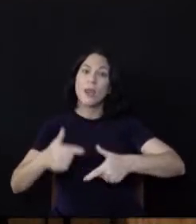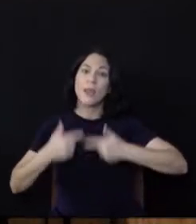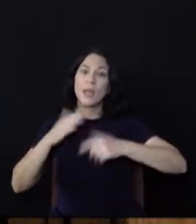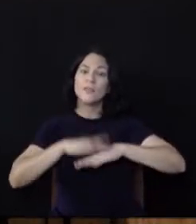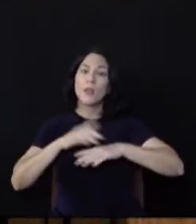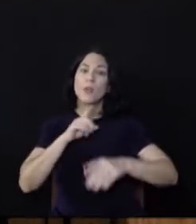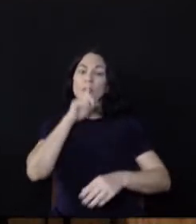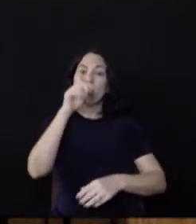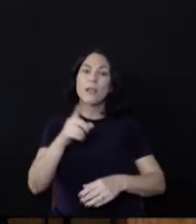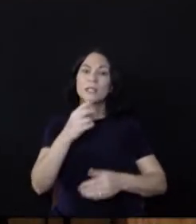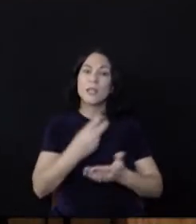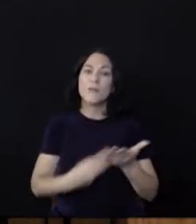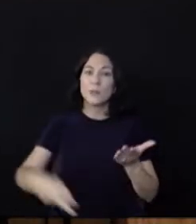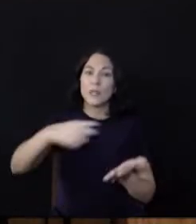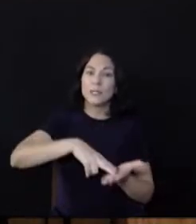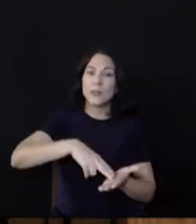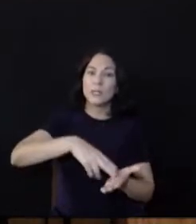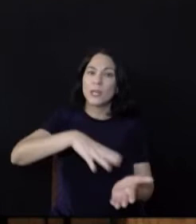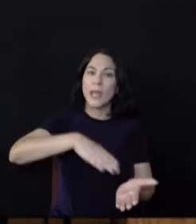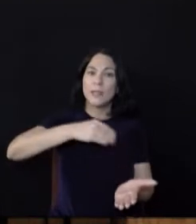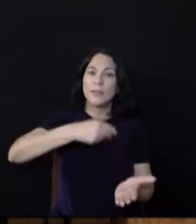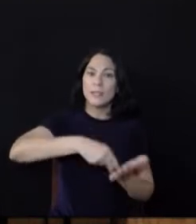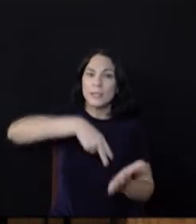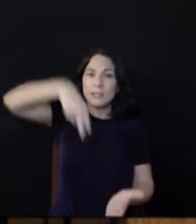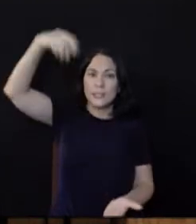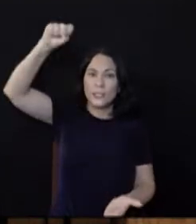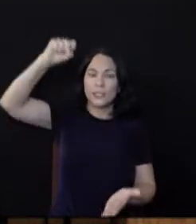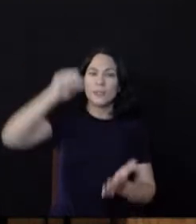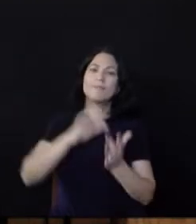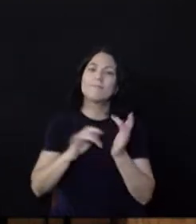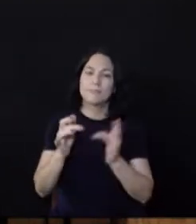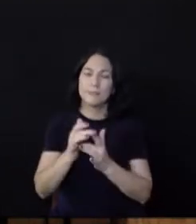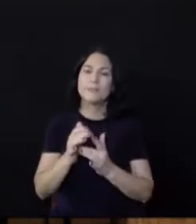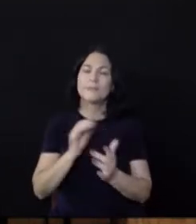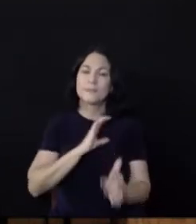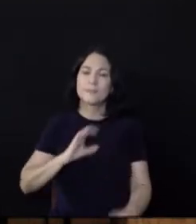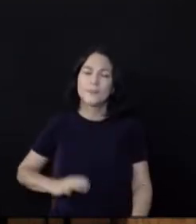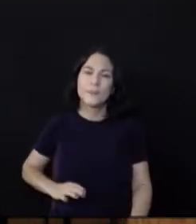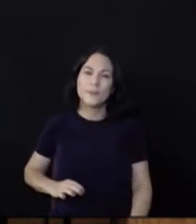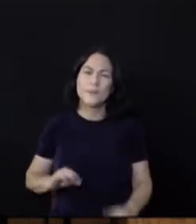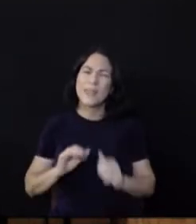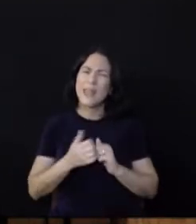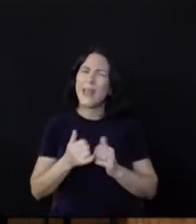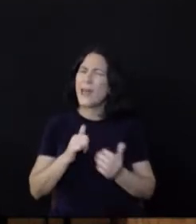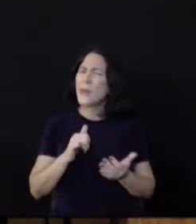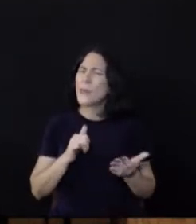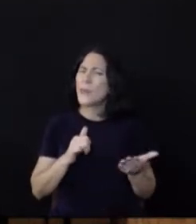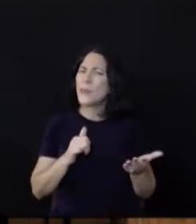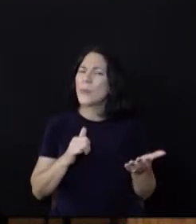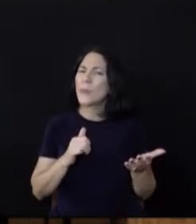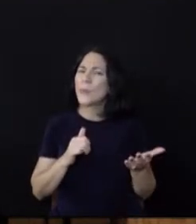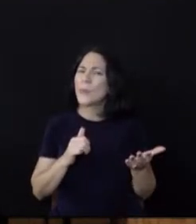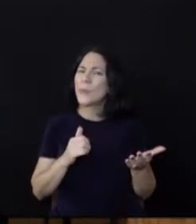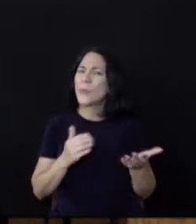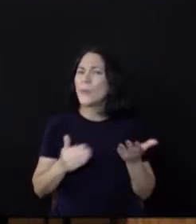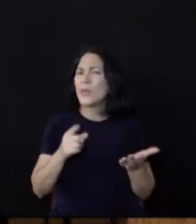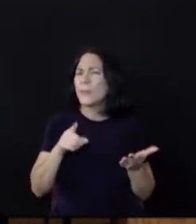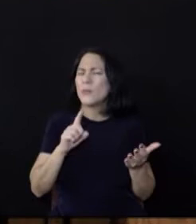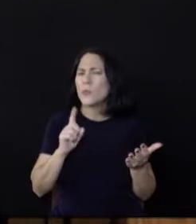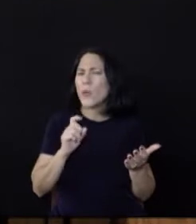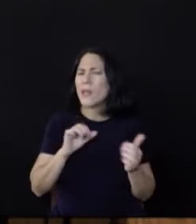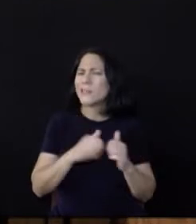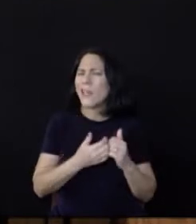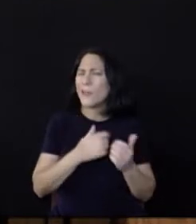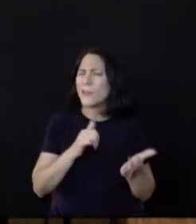the resurrection and the ascension of Jesus Christ. Well, how is this, you may be asking, essential